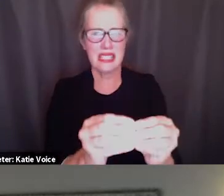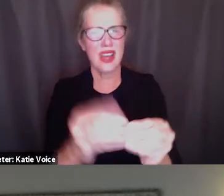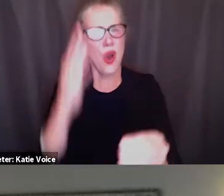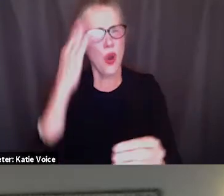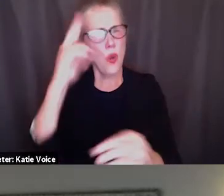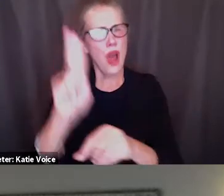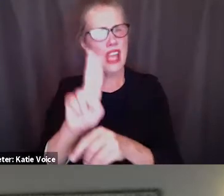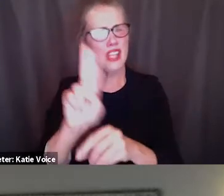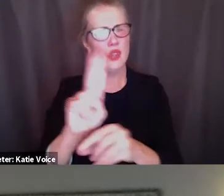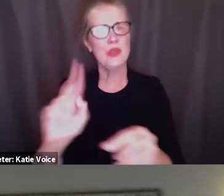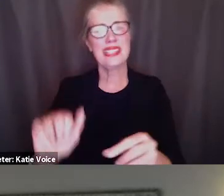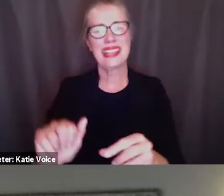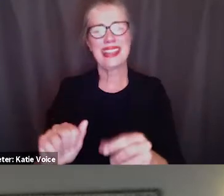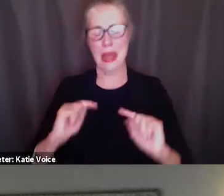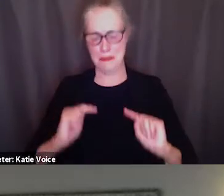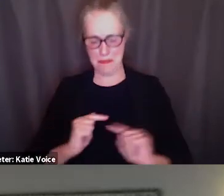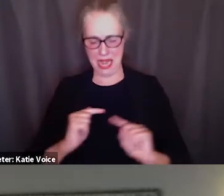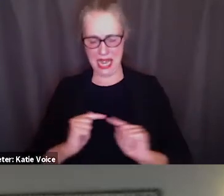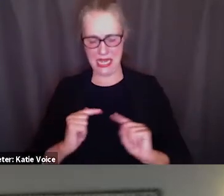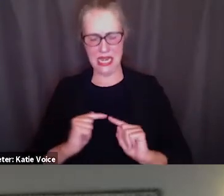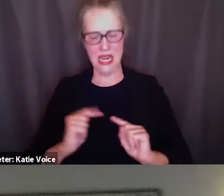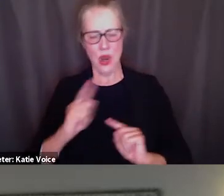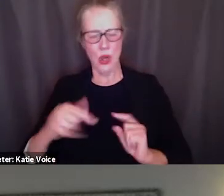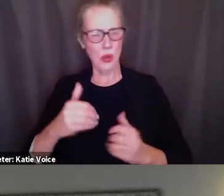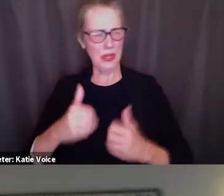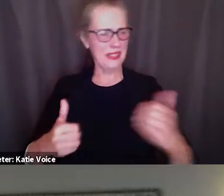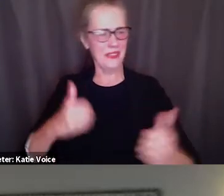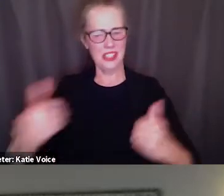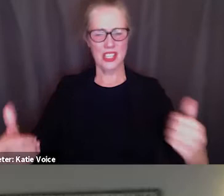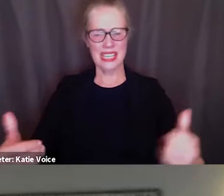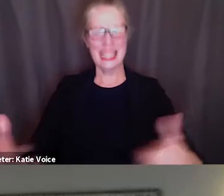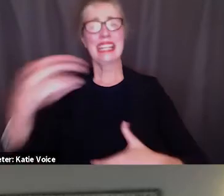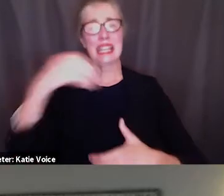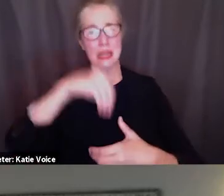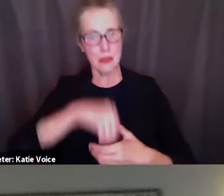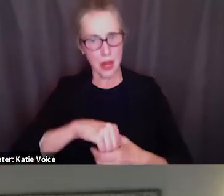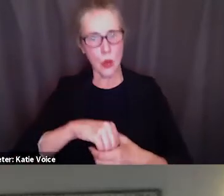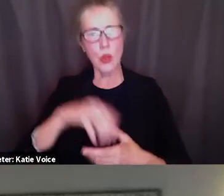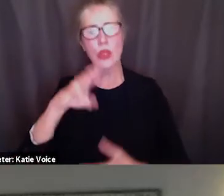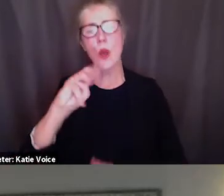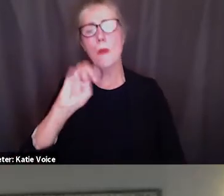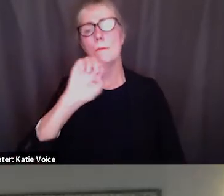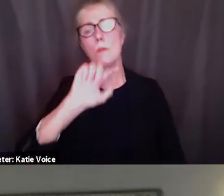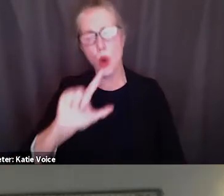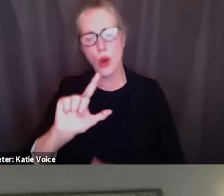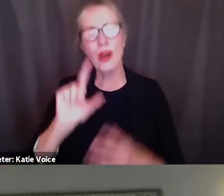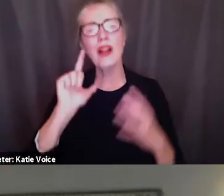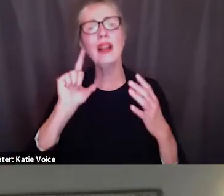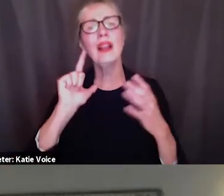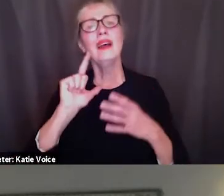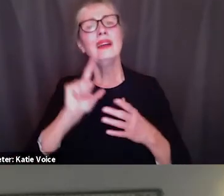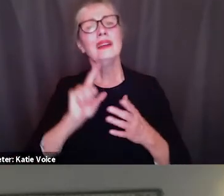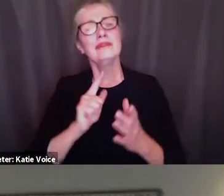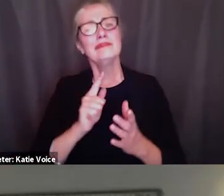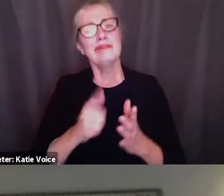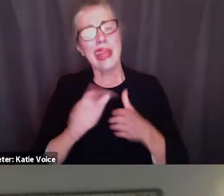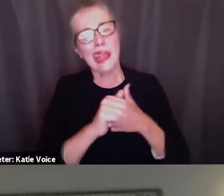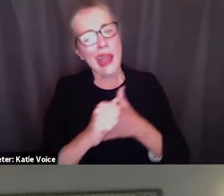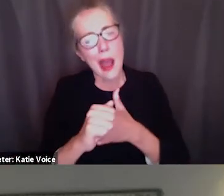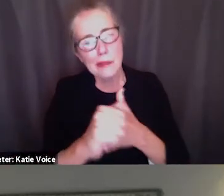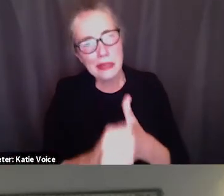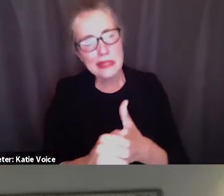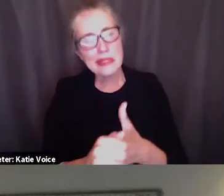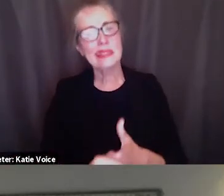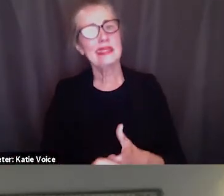get in touch with our moral compasses and with a rational decision, not sell out the long-term,